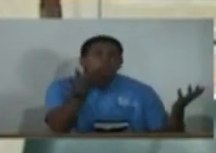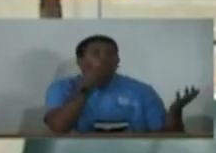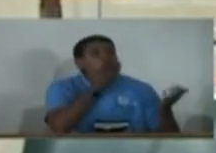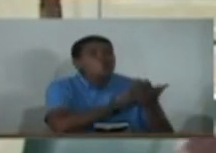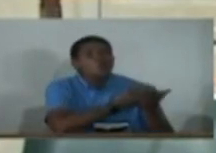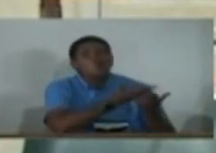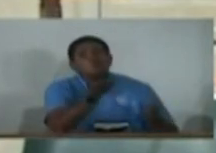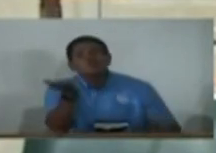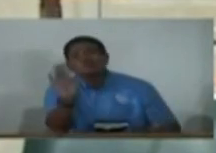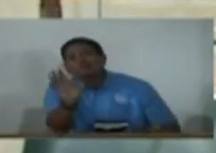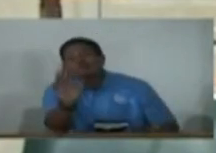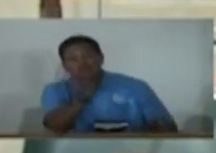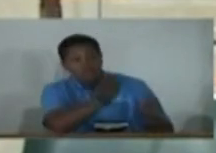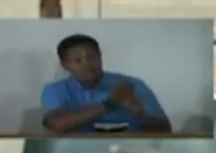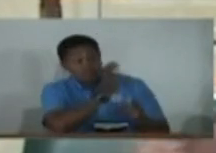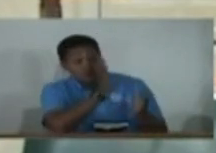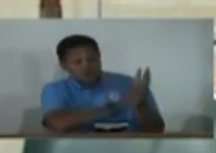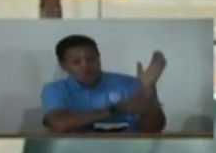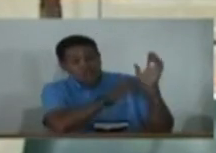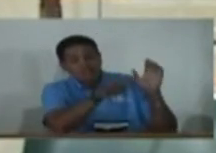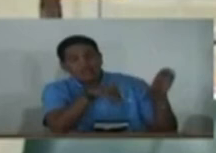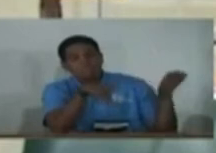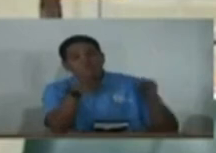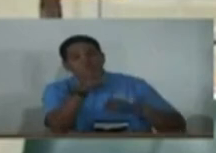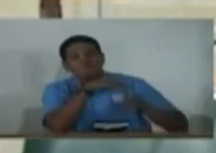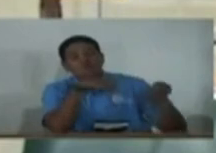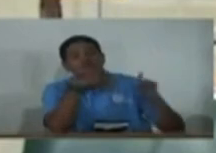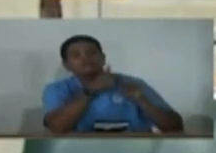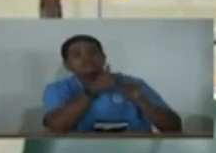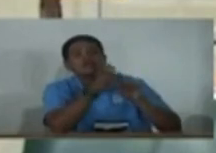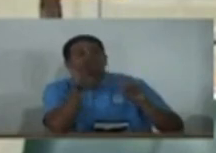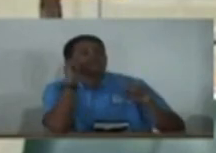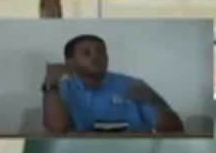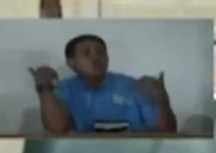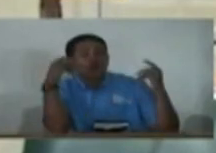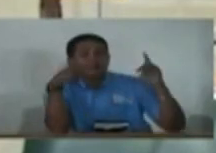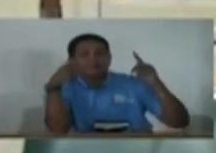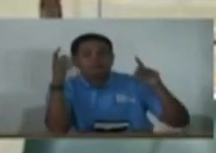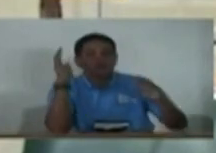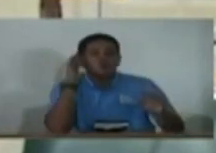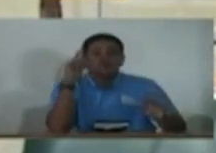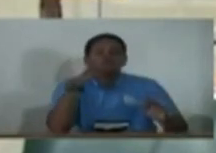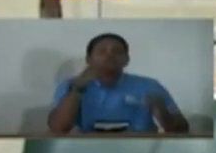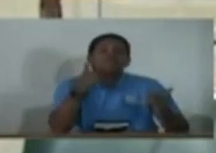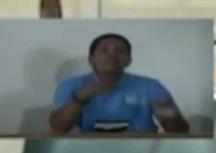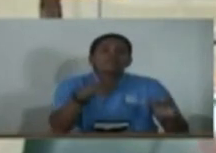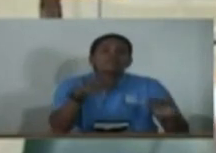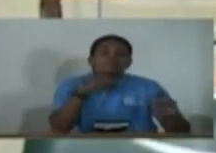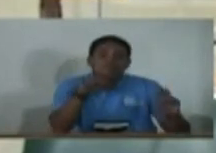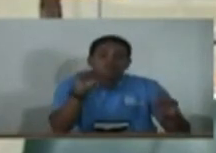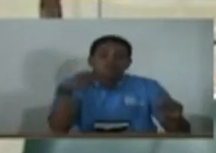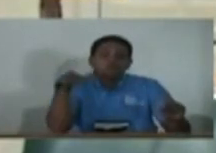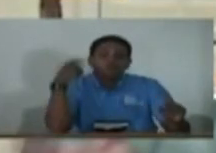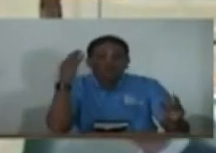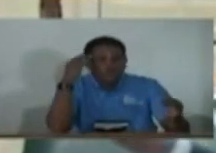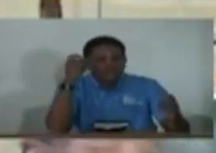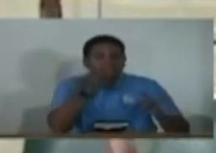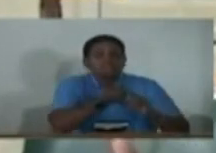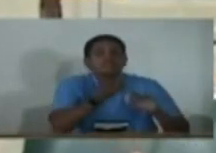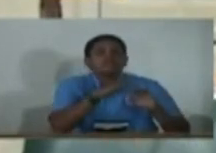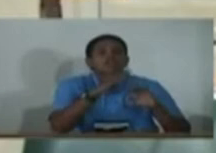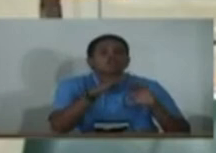as the exams are finished and that movement of young people, it would be limited, then we could consider